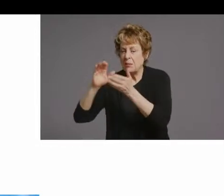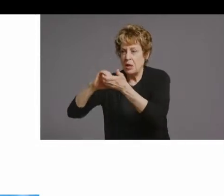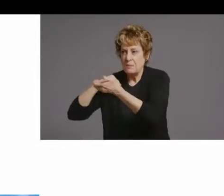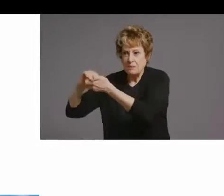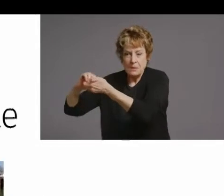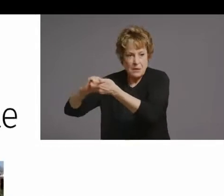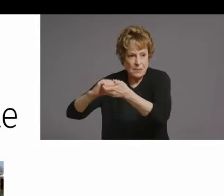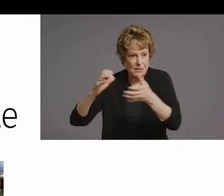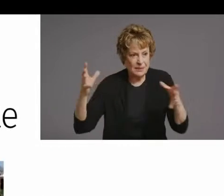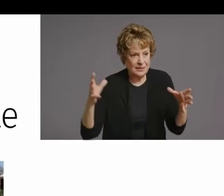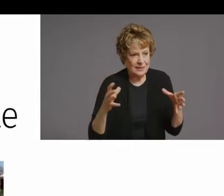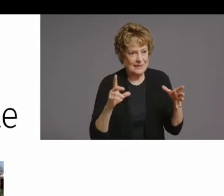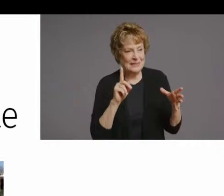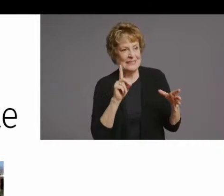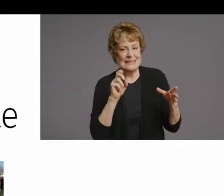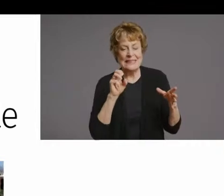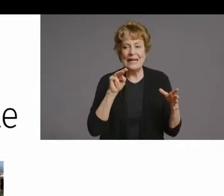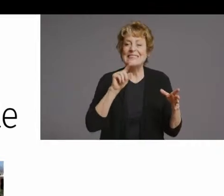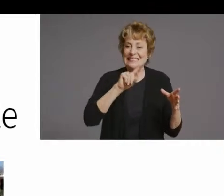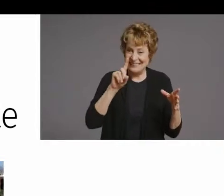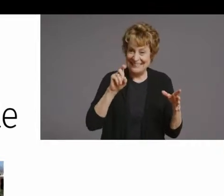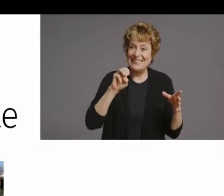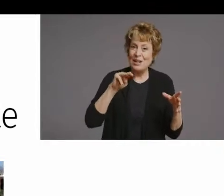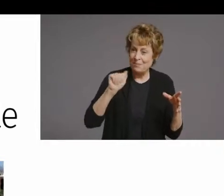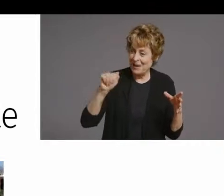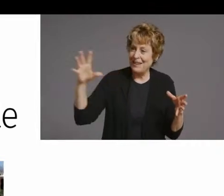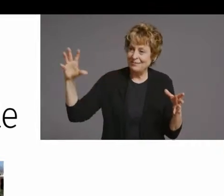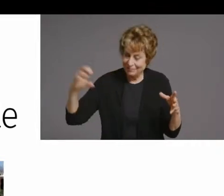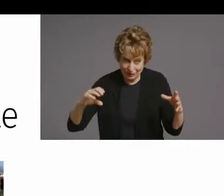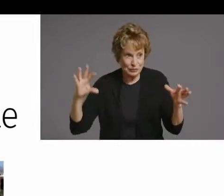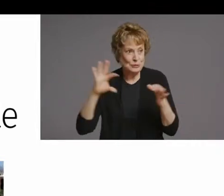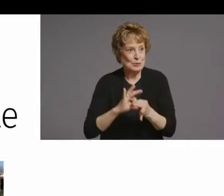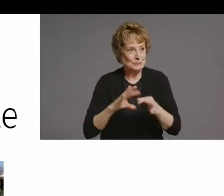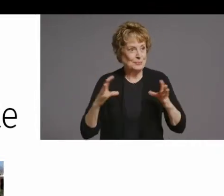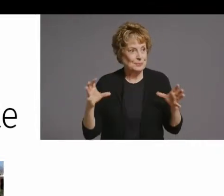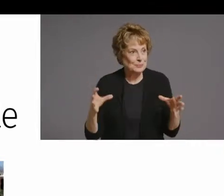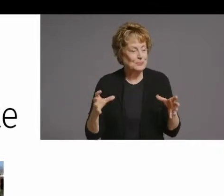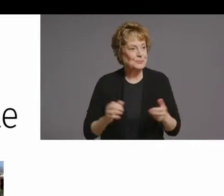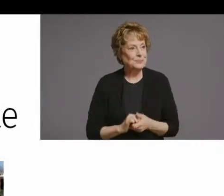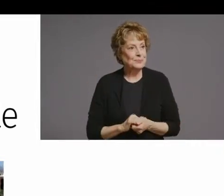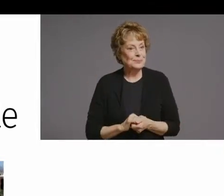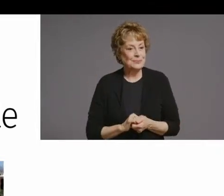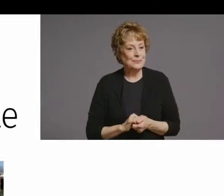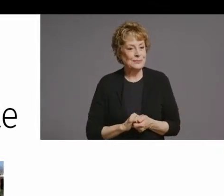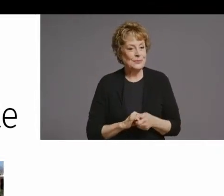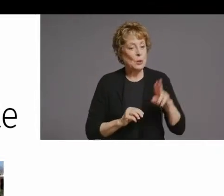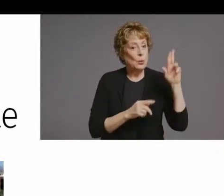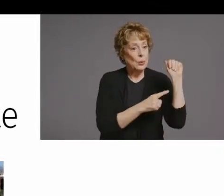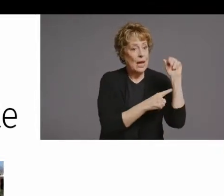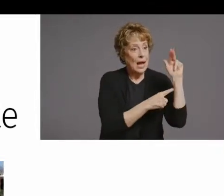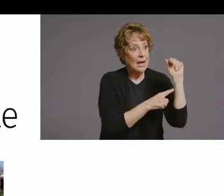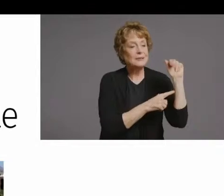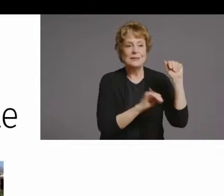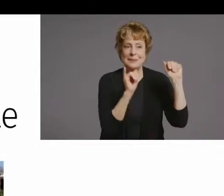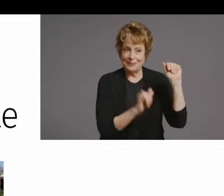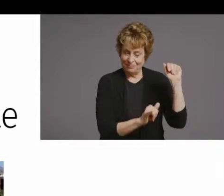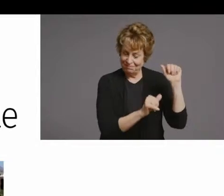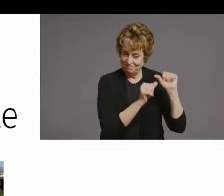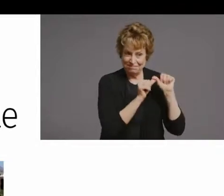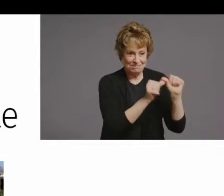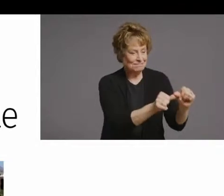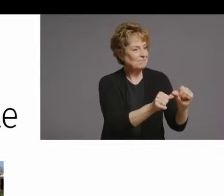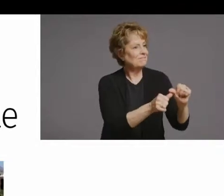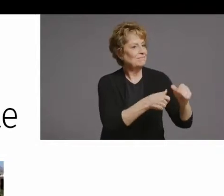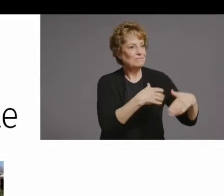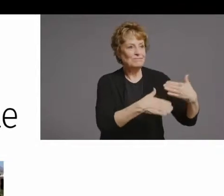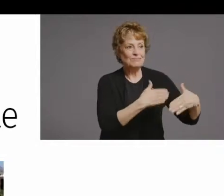Military Affairs. Our U of A vaccination site continues to operate. They've been doing a fantastic